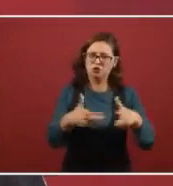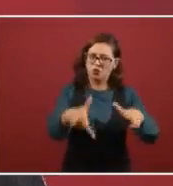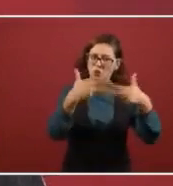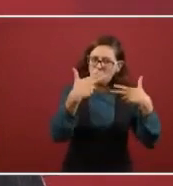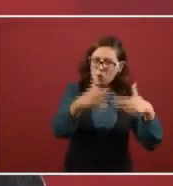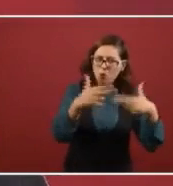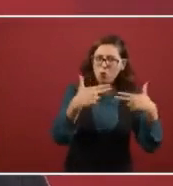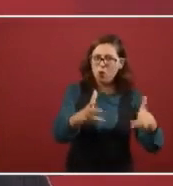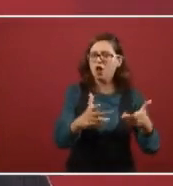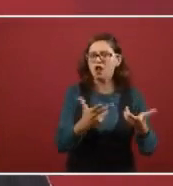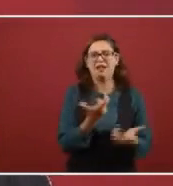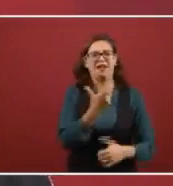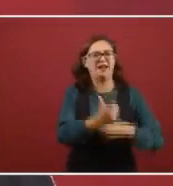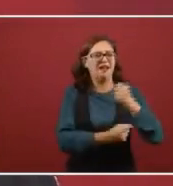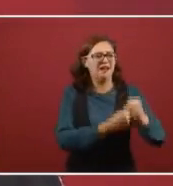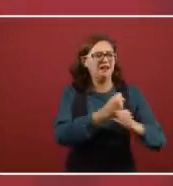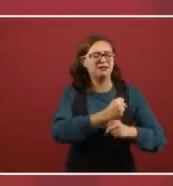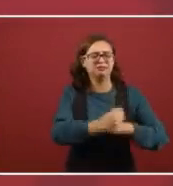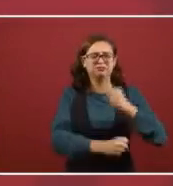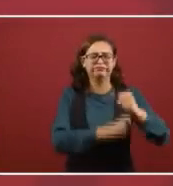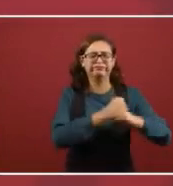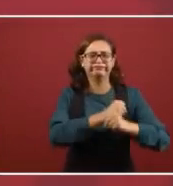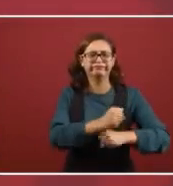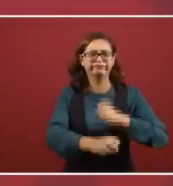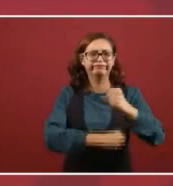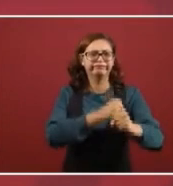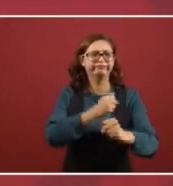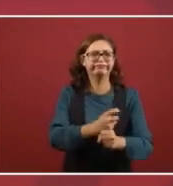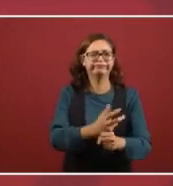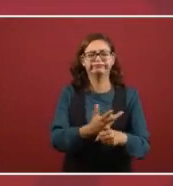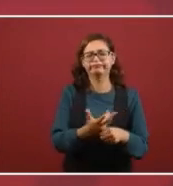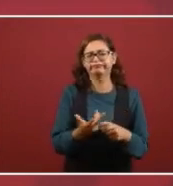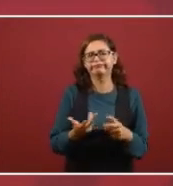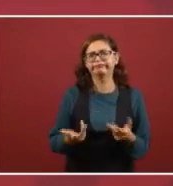are on strike for many years.